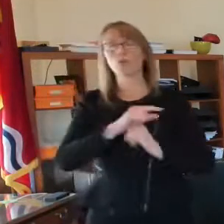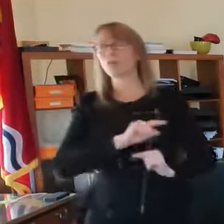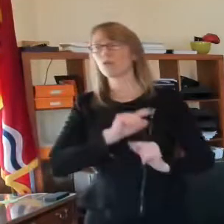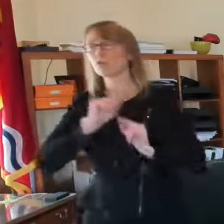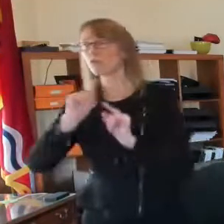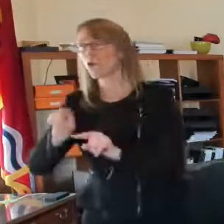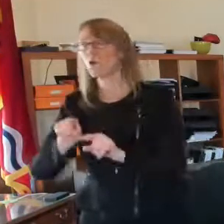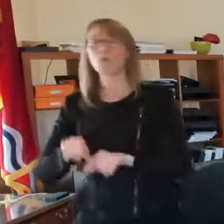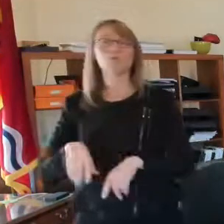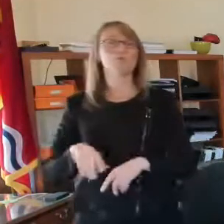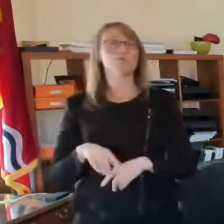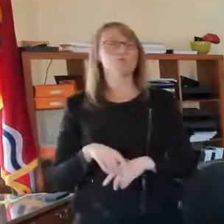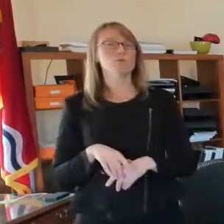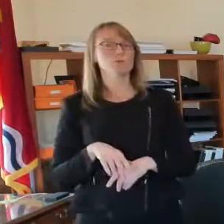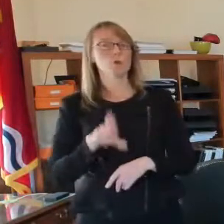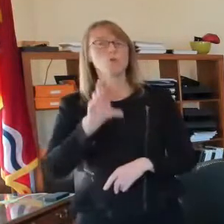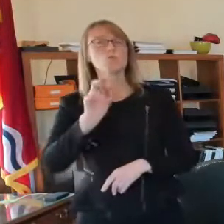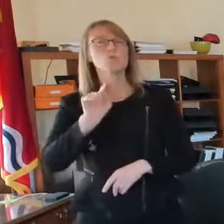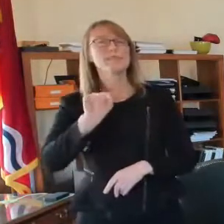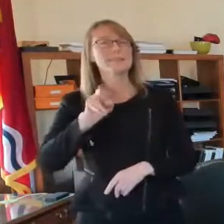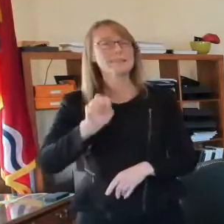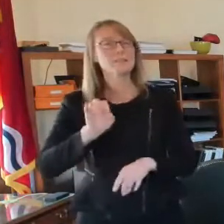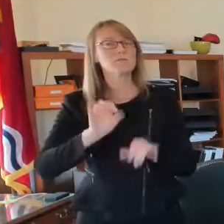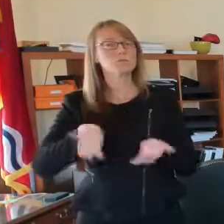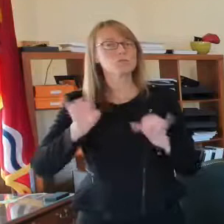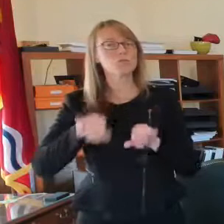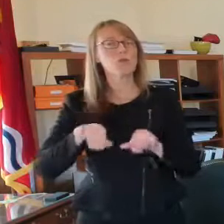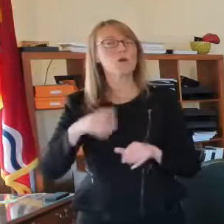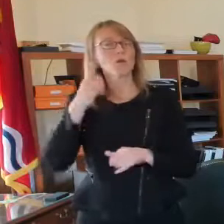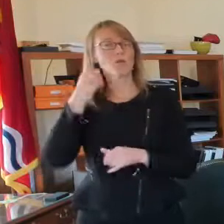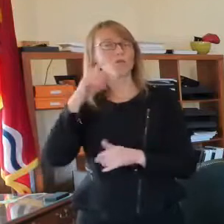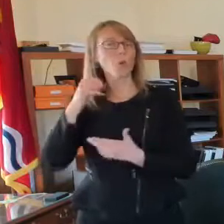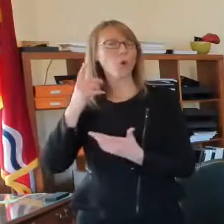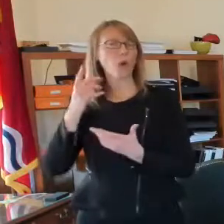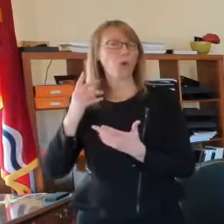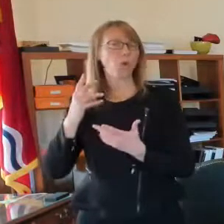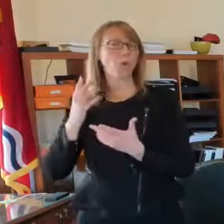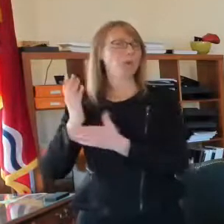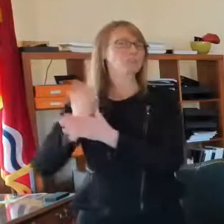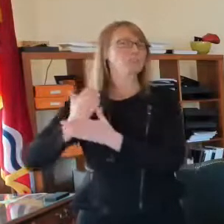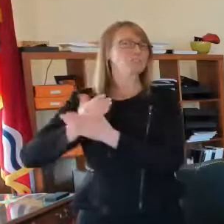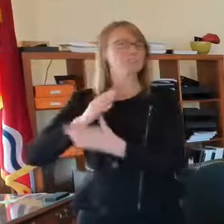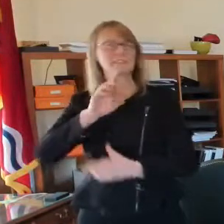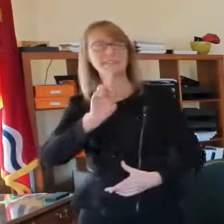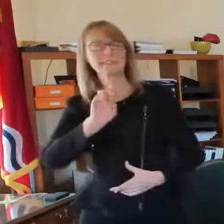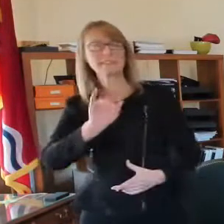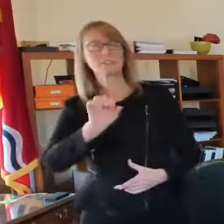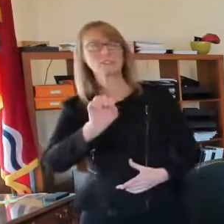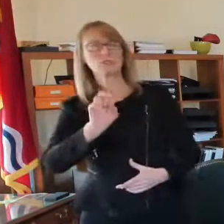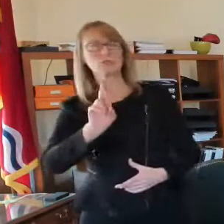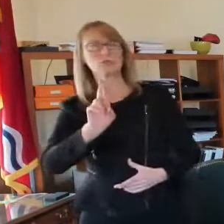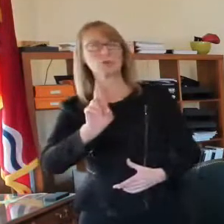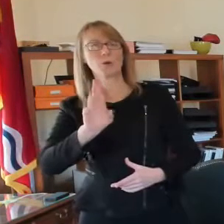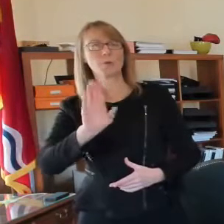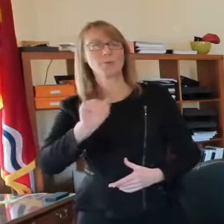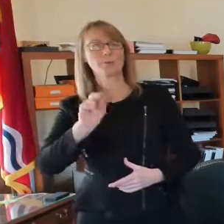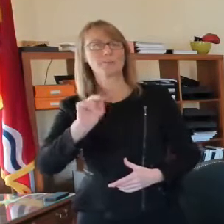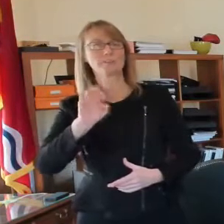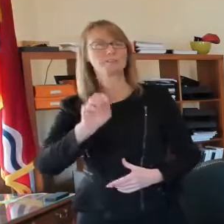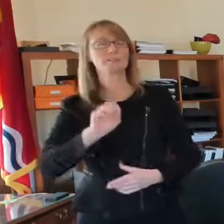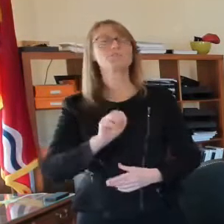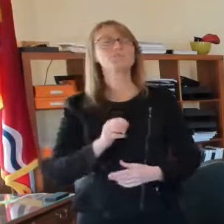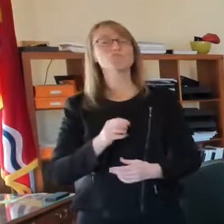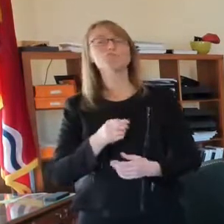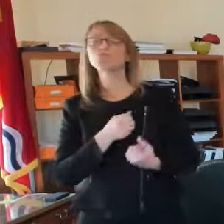call. But a routine call for a disturbance, and arriving on the scene and just getting